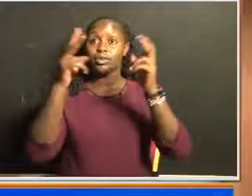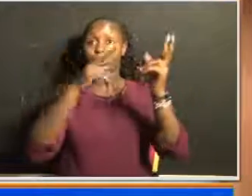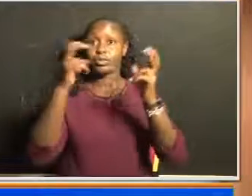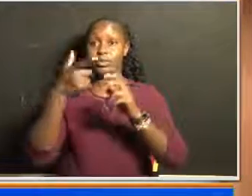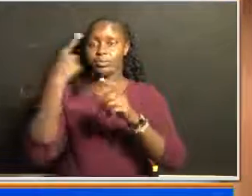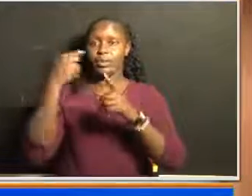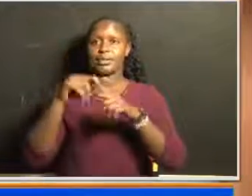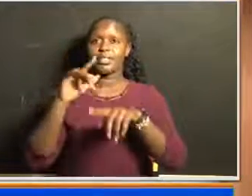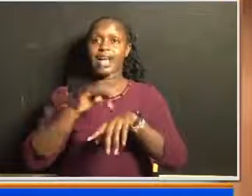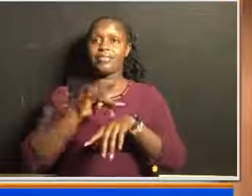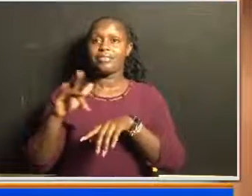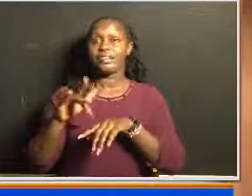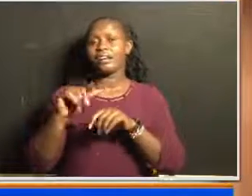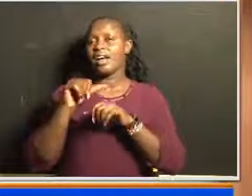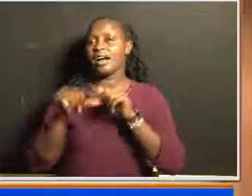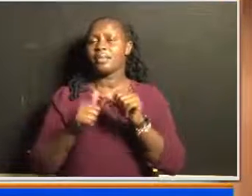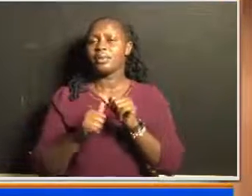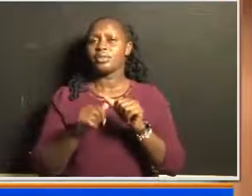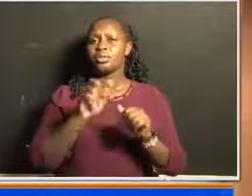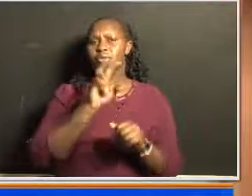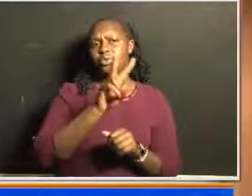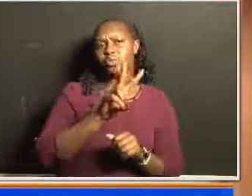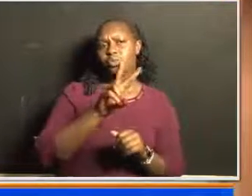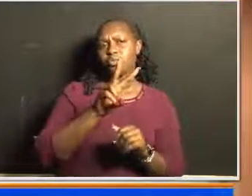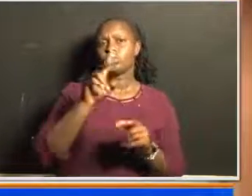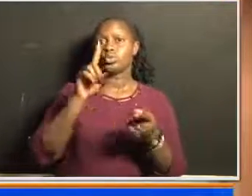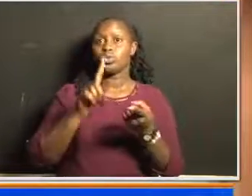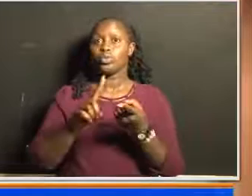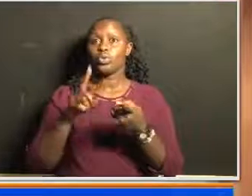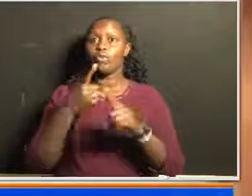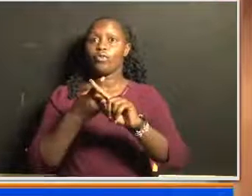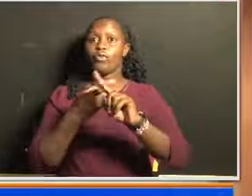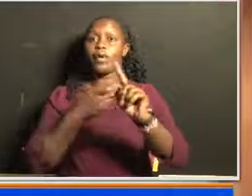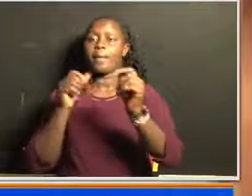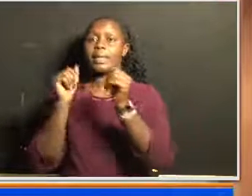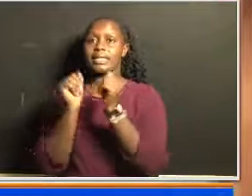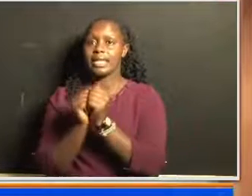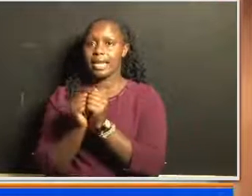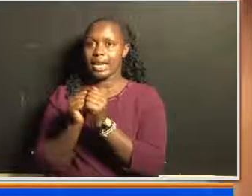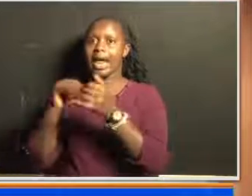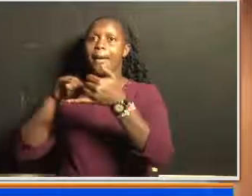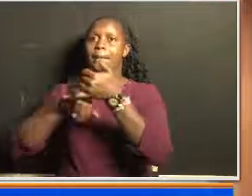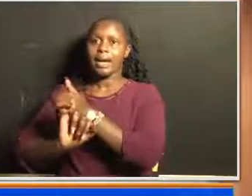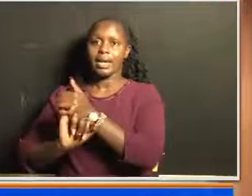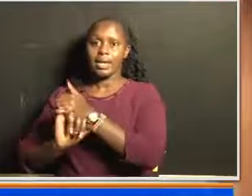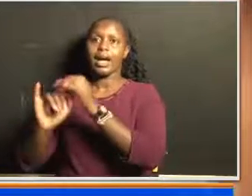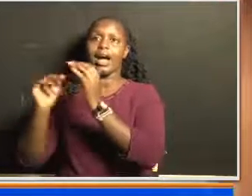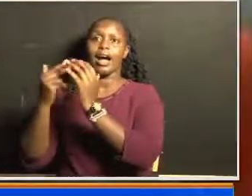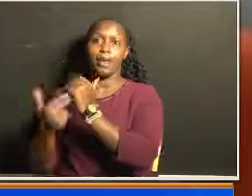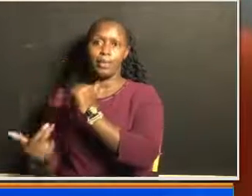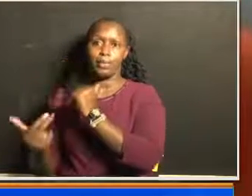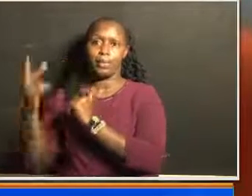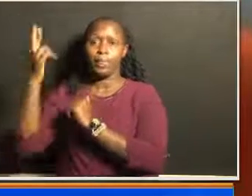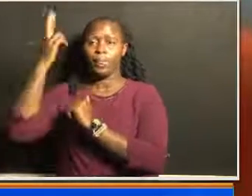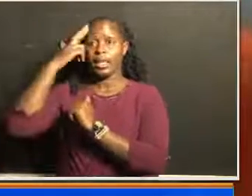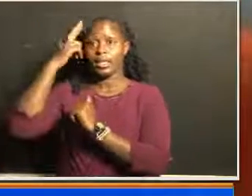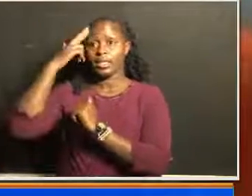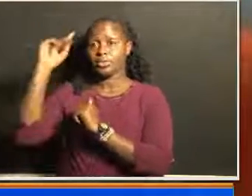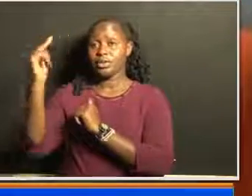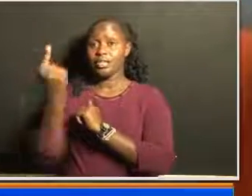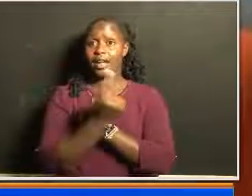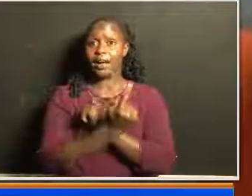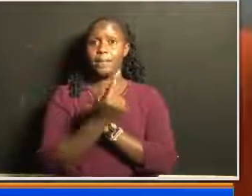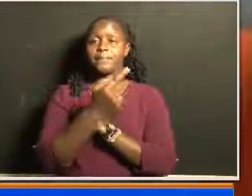around 2 out of 10 couples in this country. And when they come, the reasons for not being able